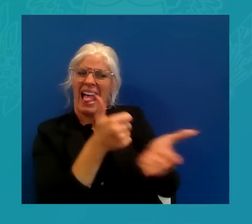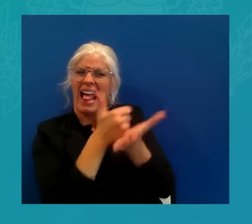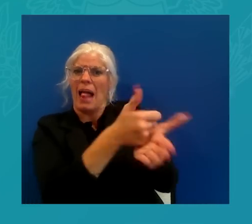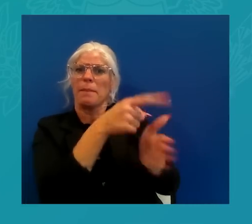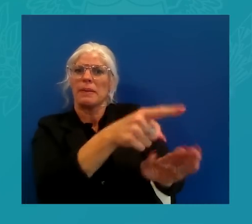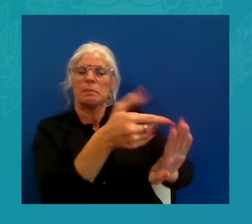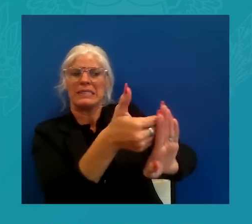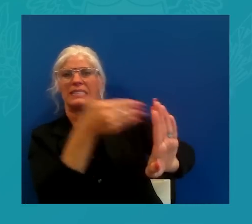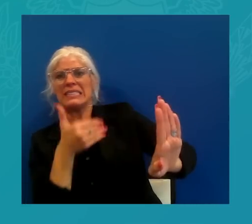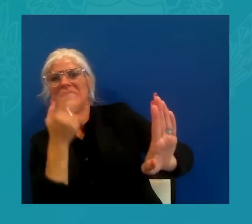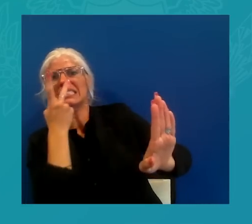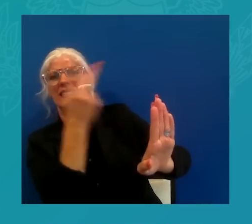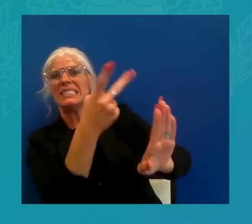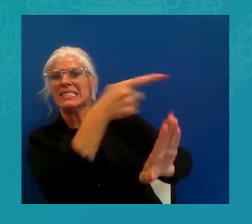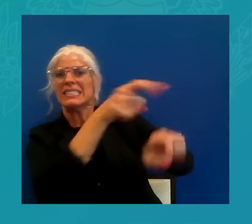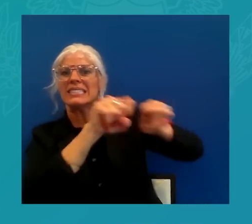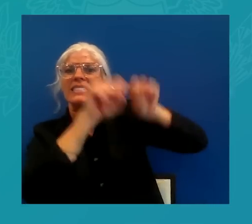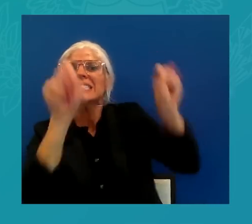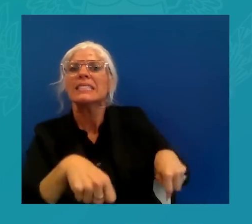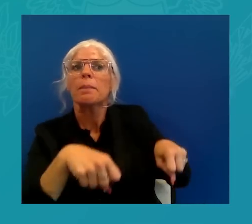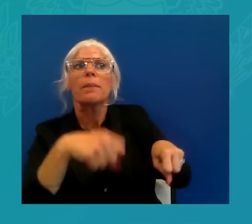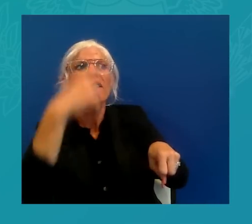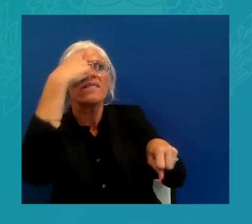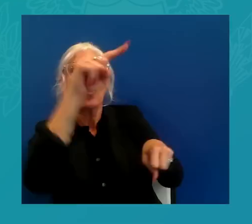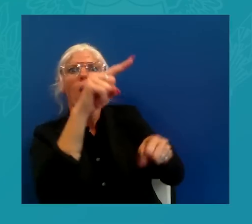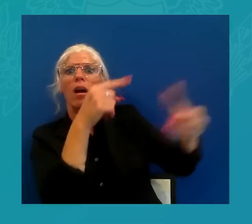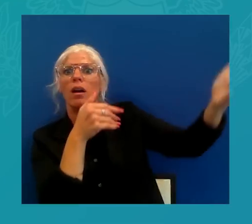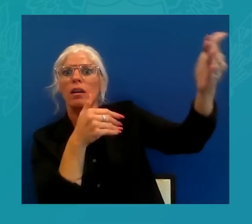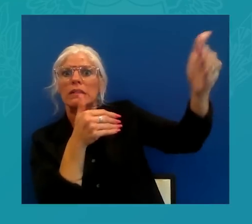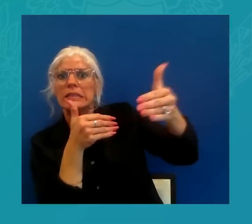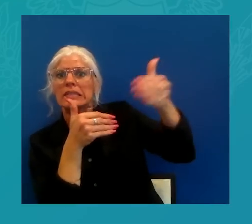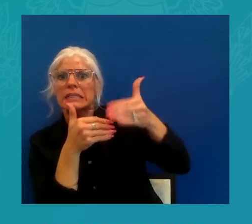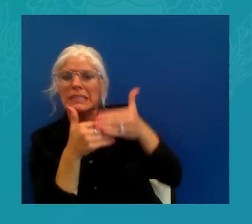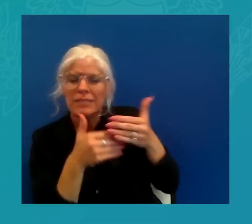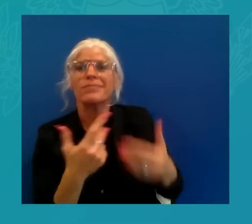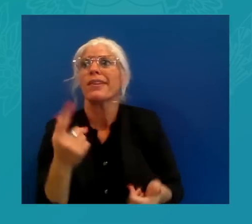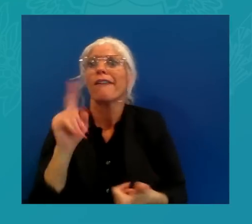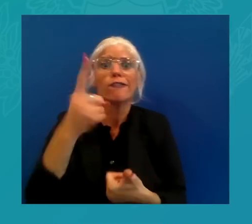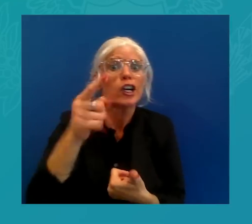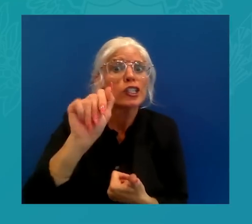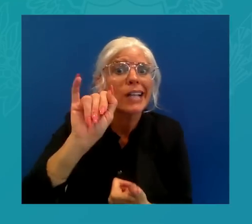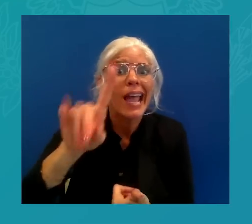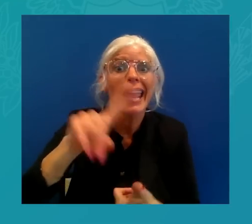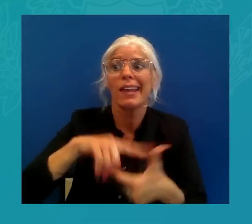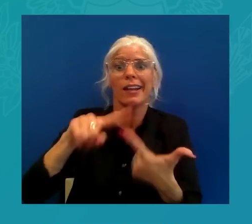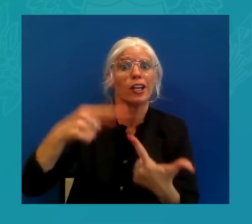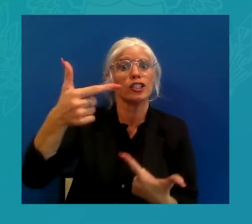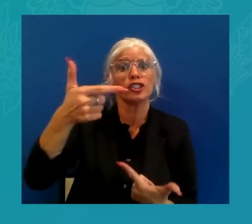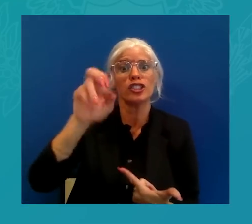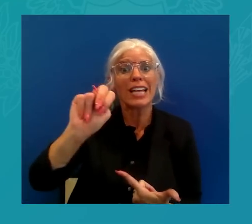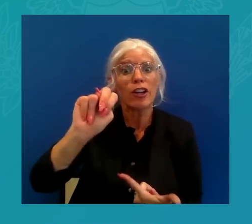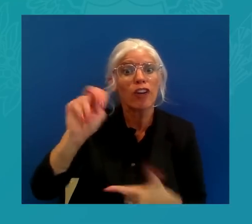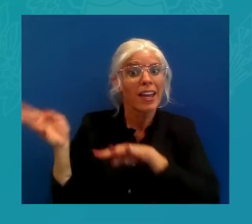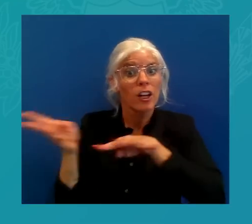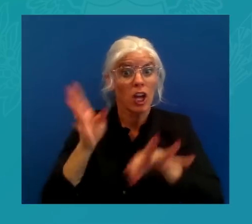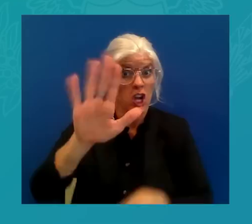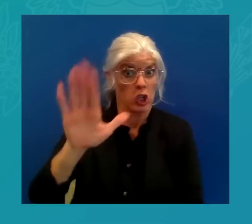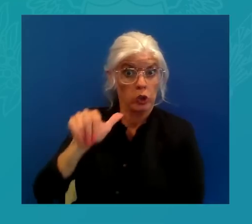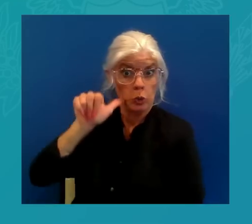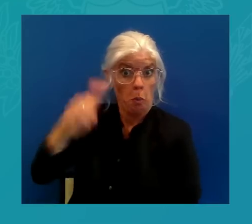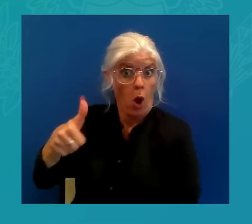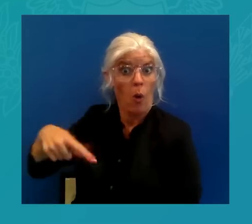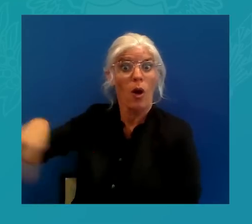aid equipment and generators. As a follow-up to this convening, in fact, tomorrow the Atlantic Council